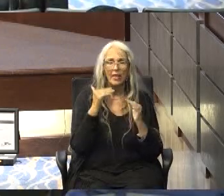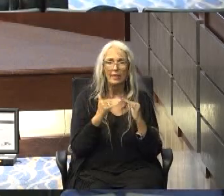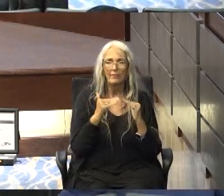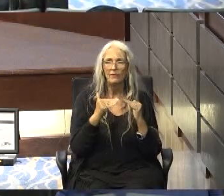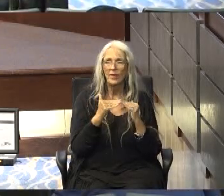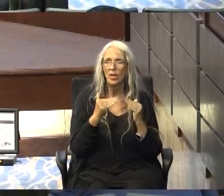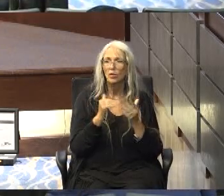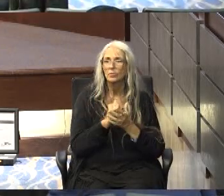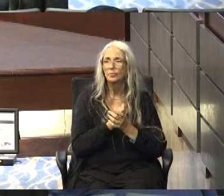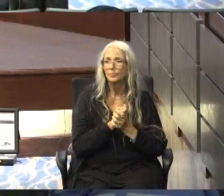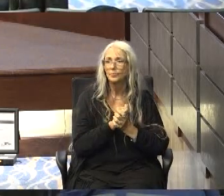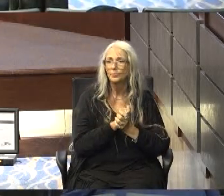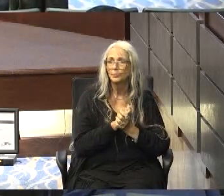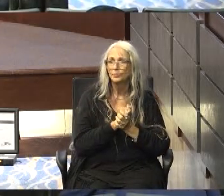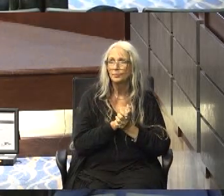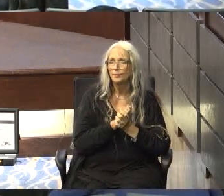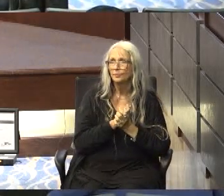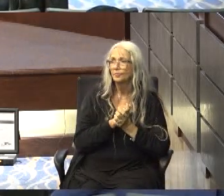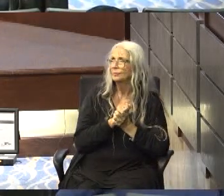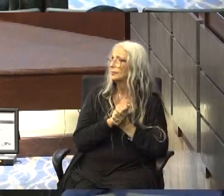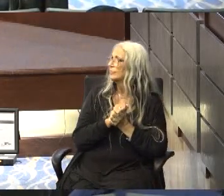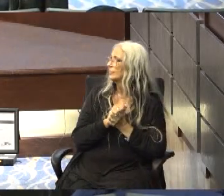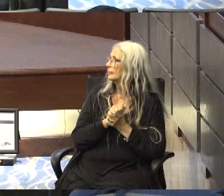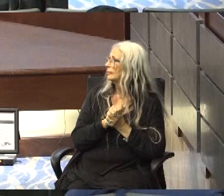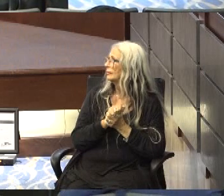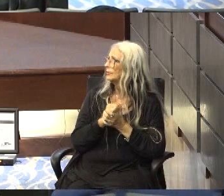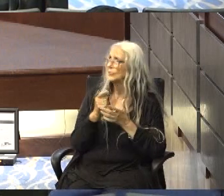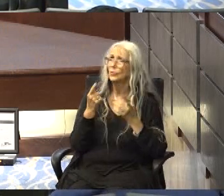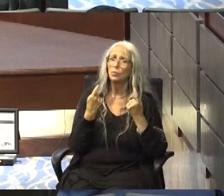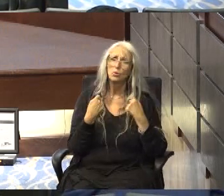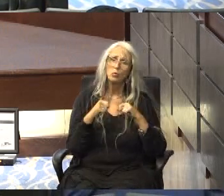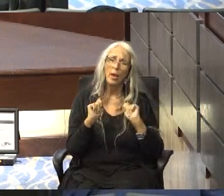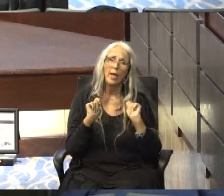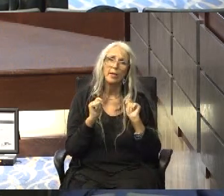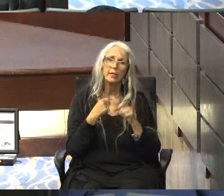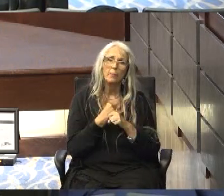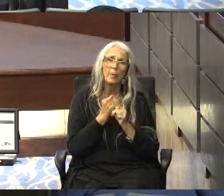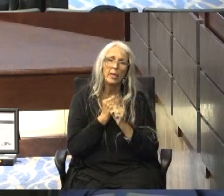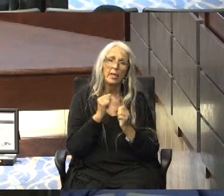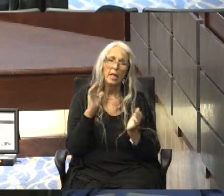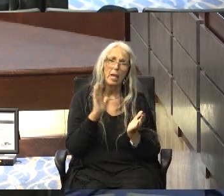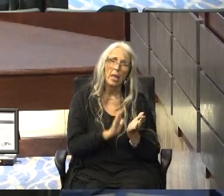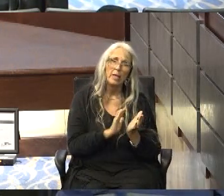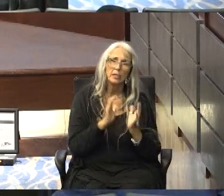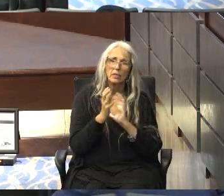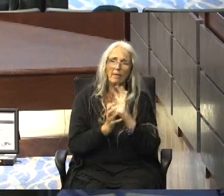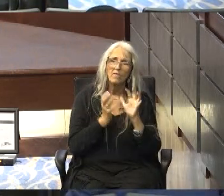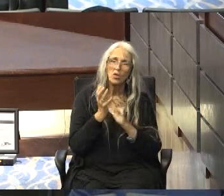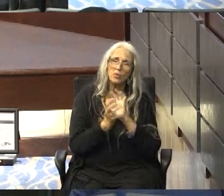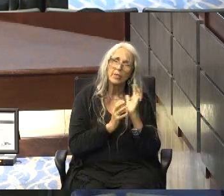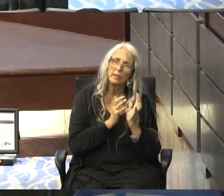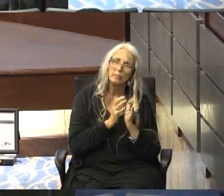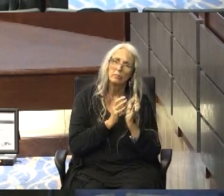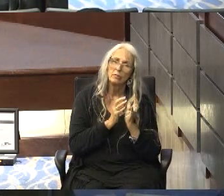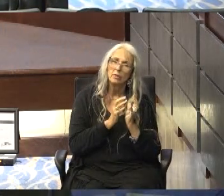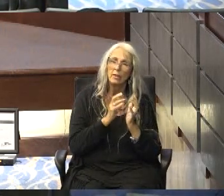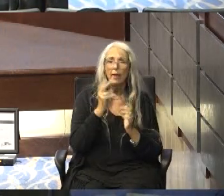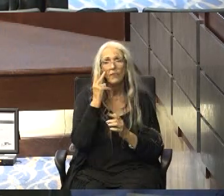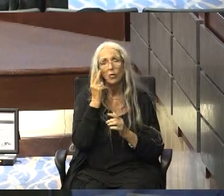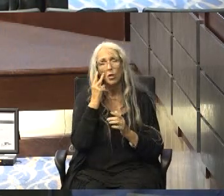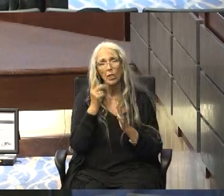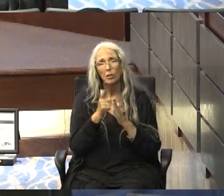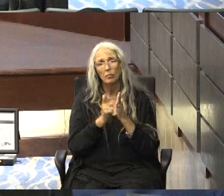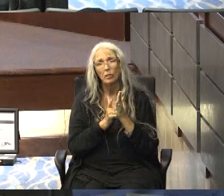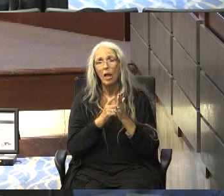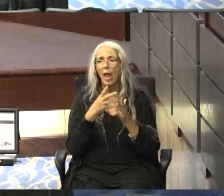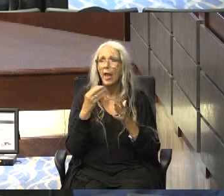our end. Good point. We're certainly trying to make it a lot less confusing. Because if you looked in our ordinance and